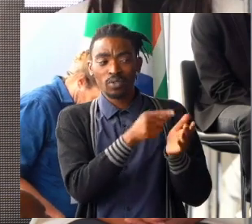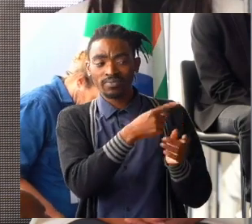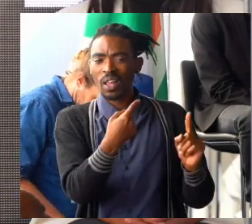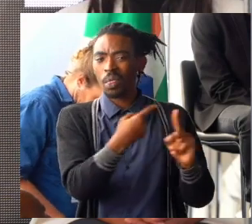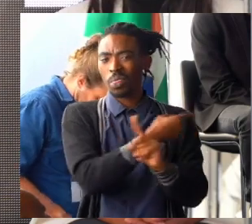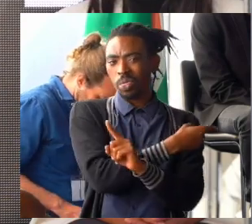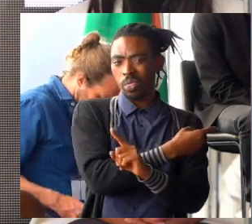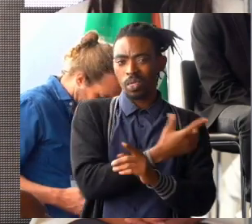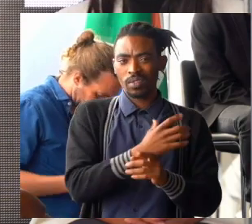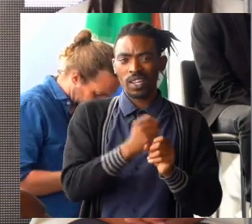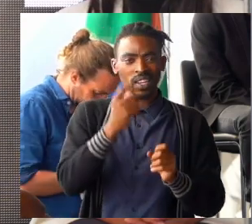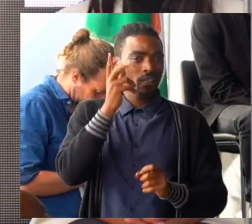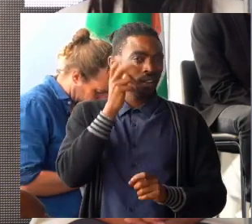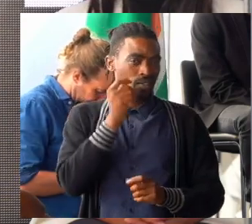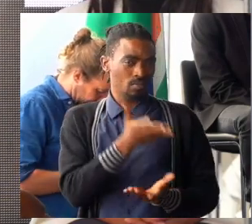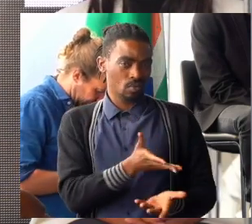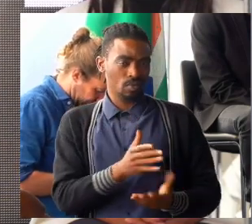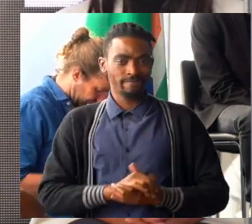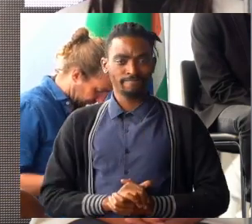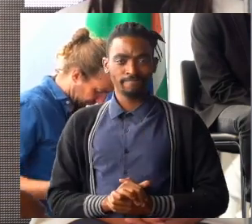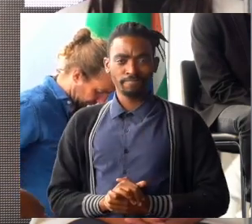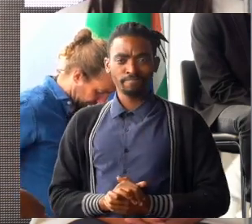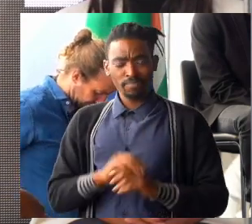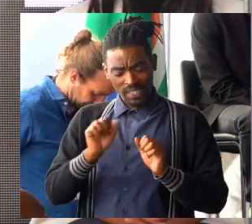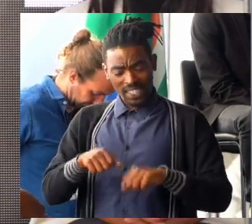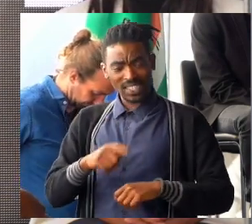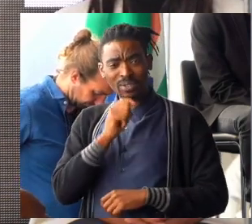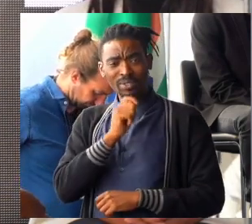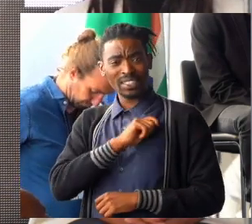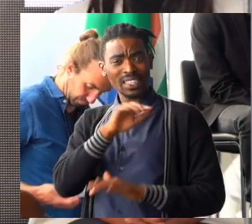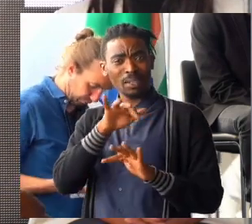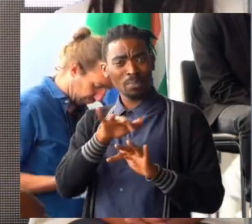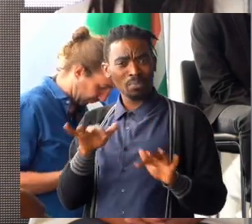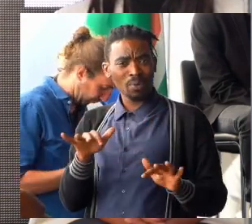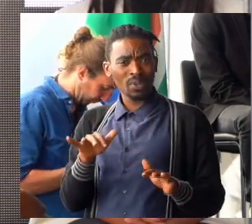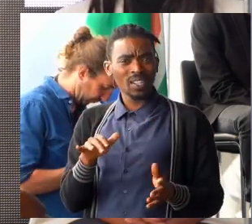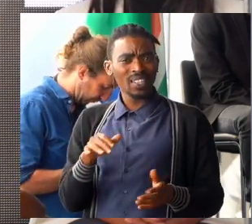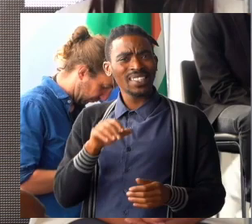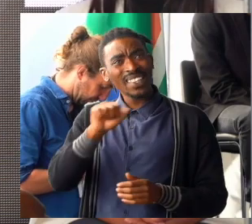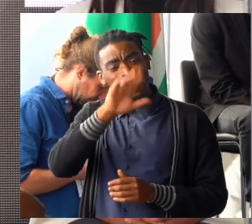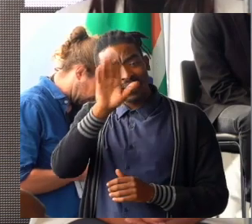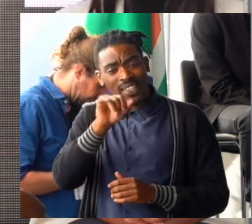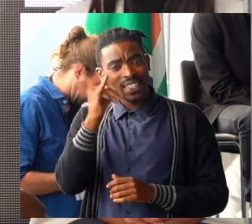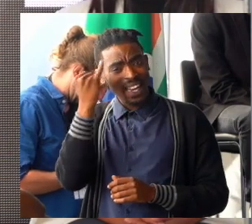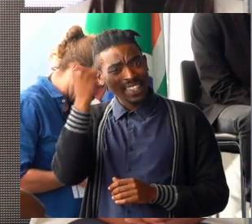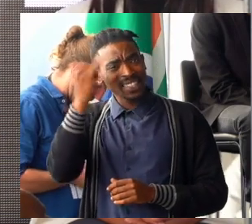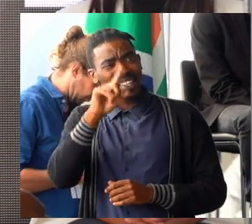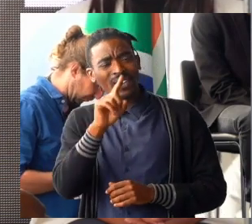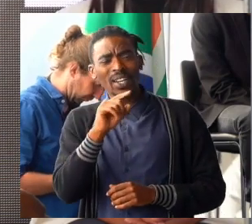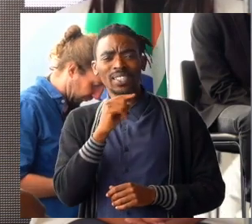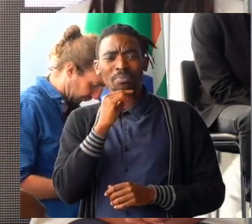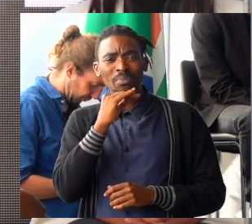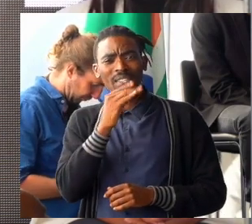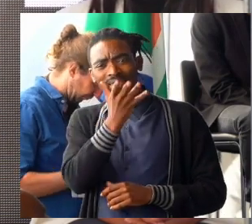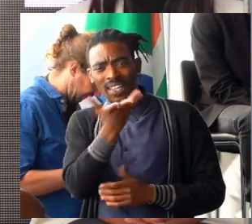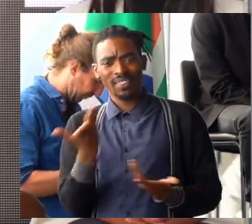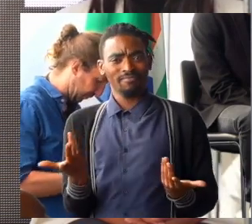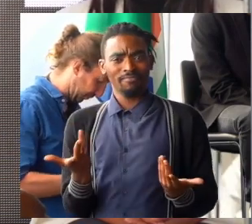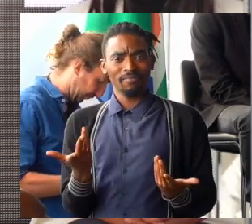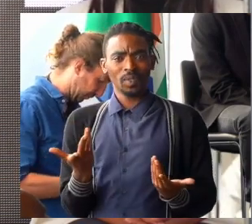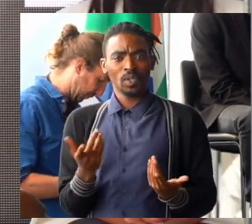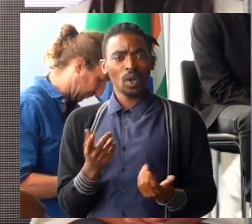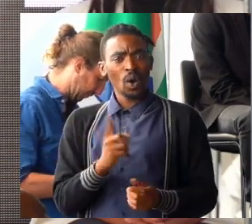moral anchor whatsoever. We trust people. What is the South African idea? What outrages